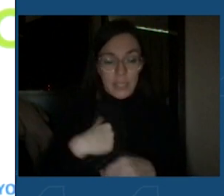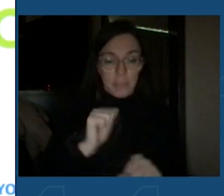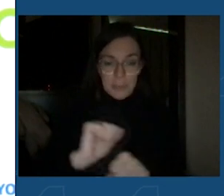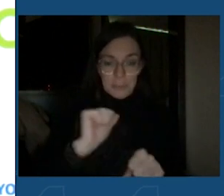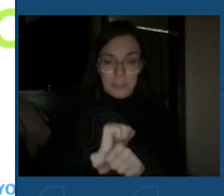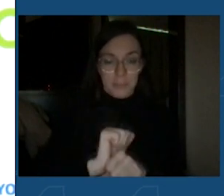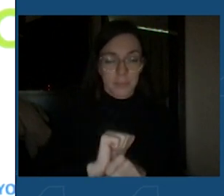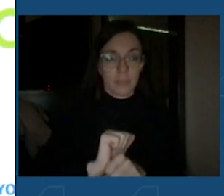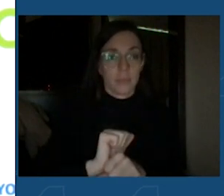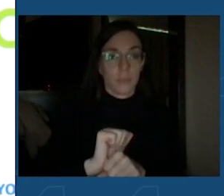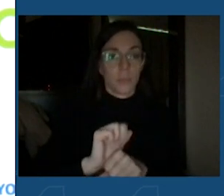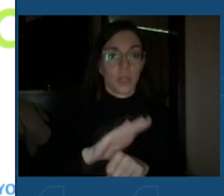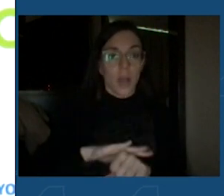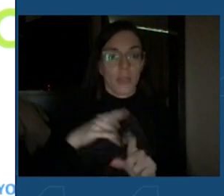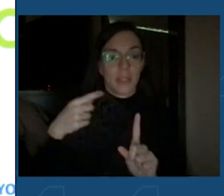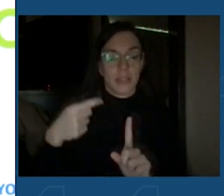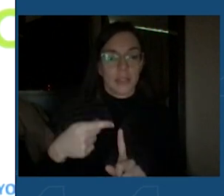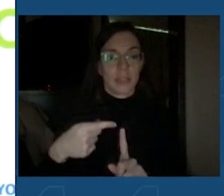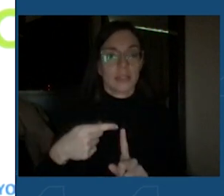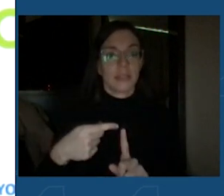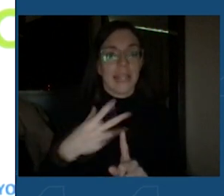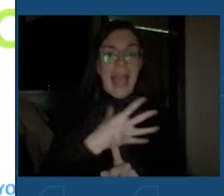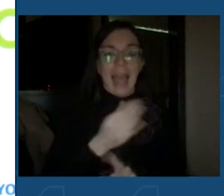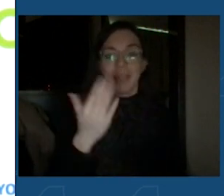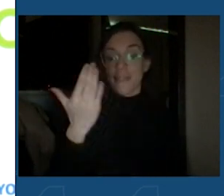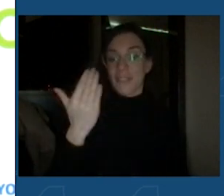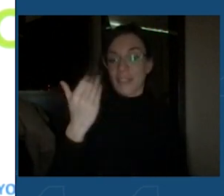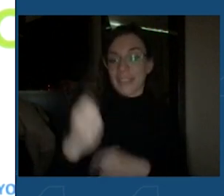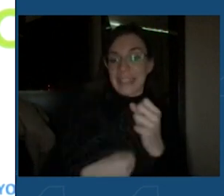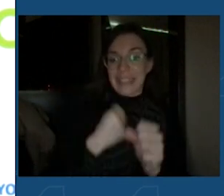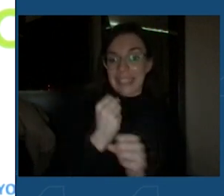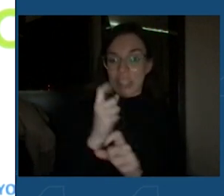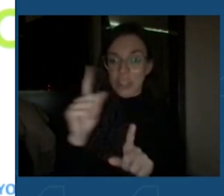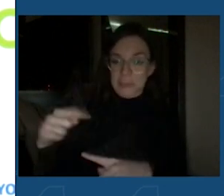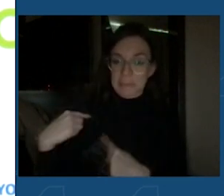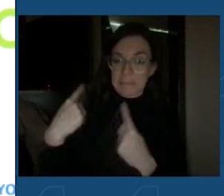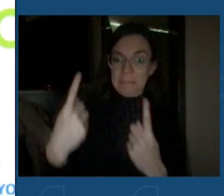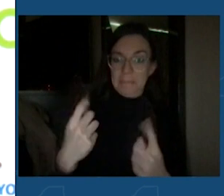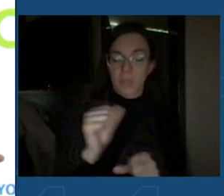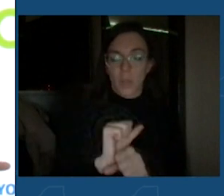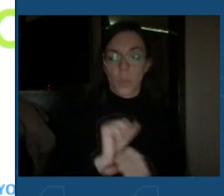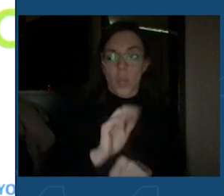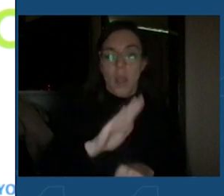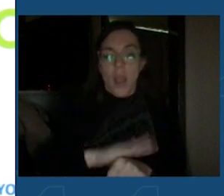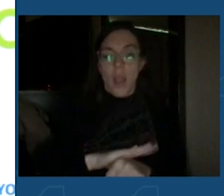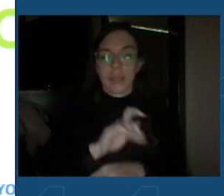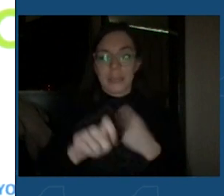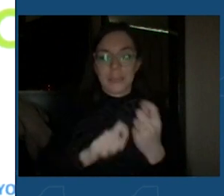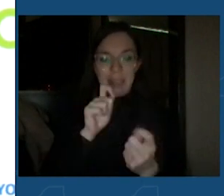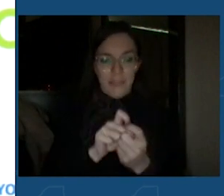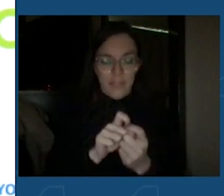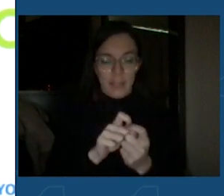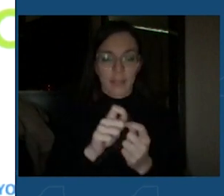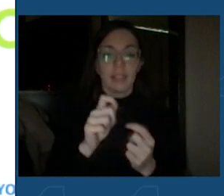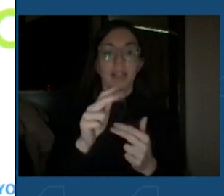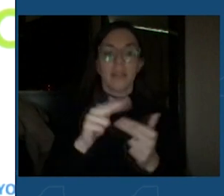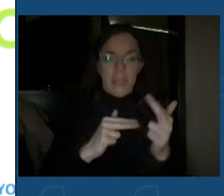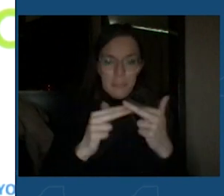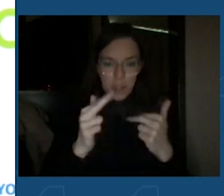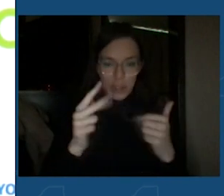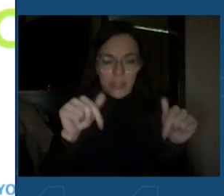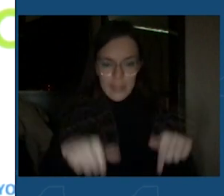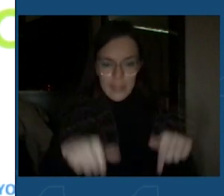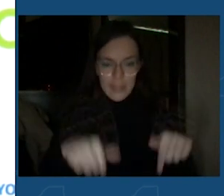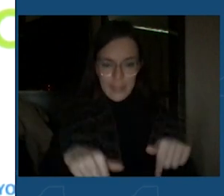and 15 years since I started working on specifically building efficiency in New York,